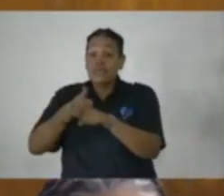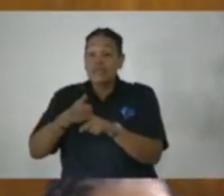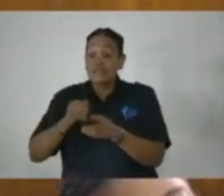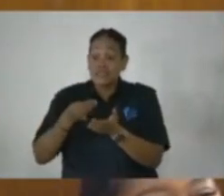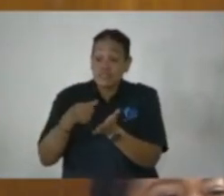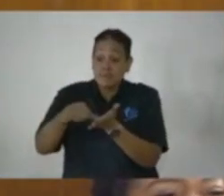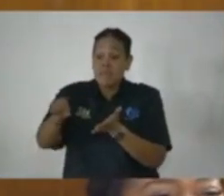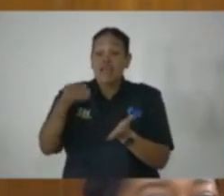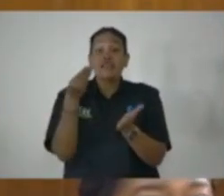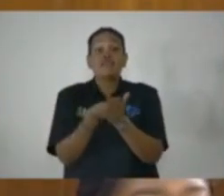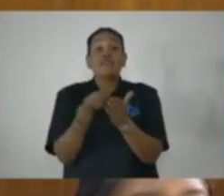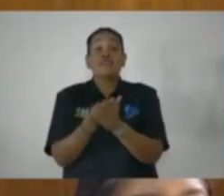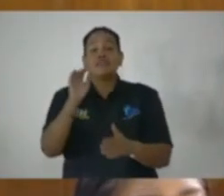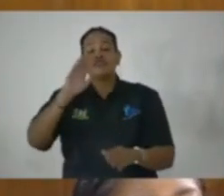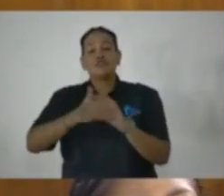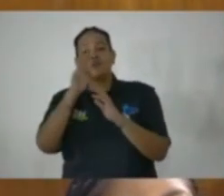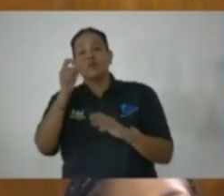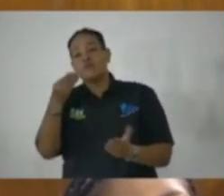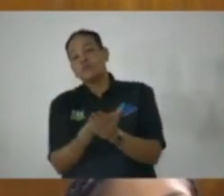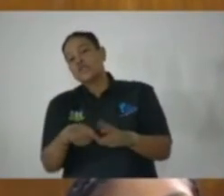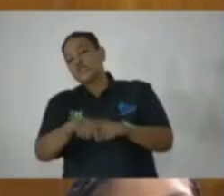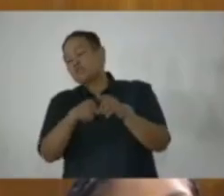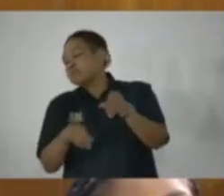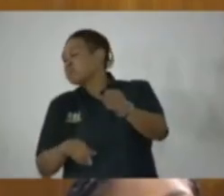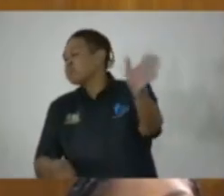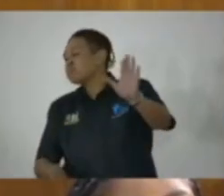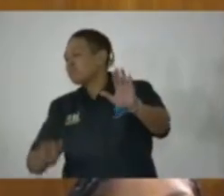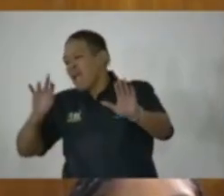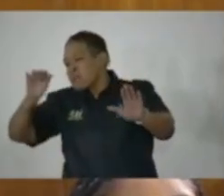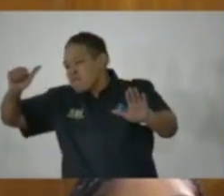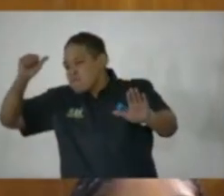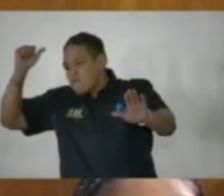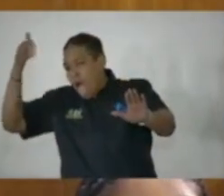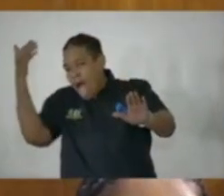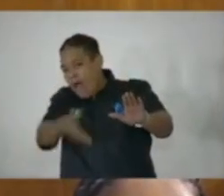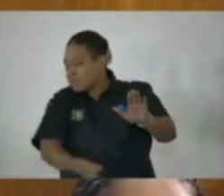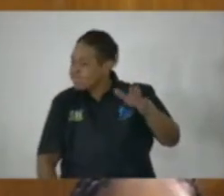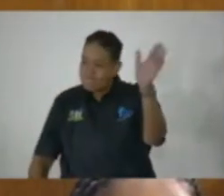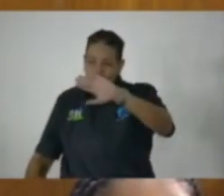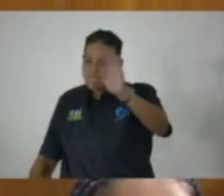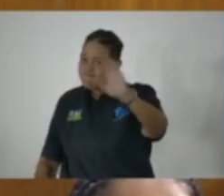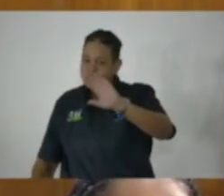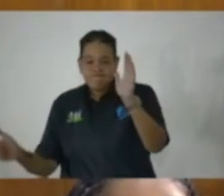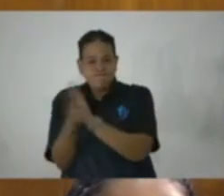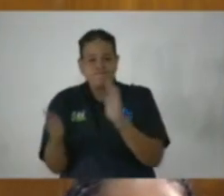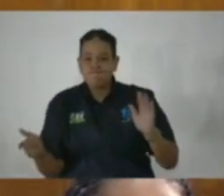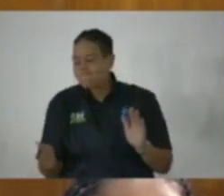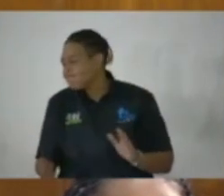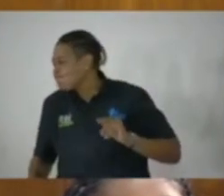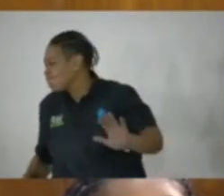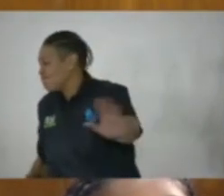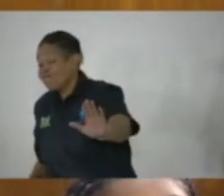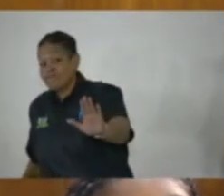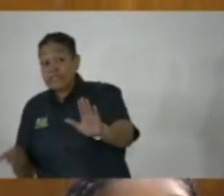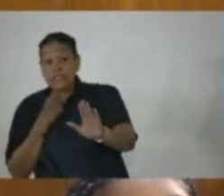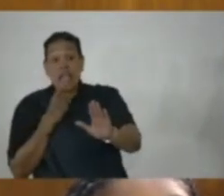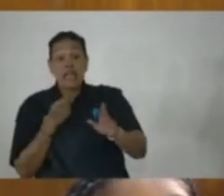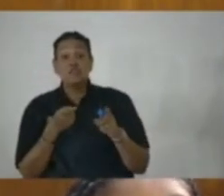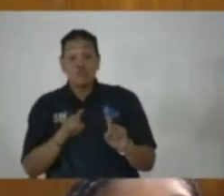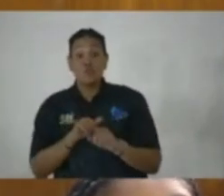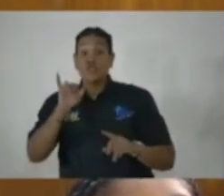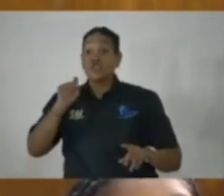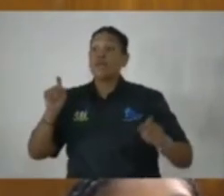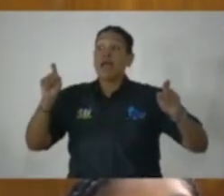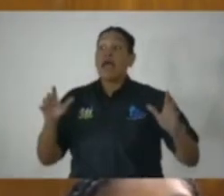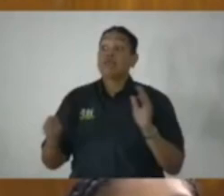disbursement to Jamaica in 2011. The IMF refused to give them anything more. It says during the